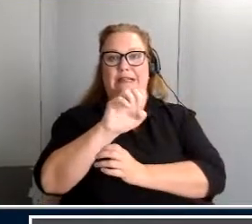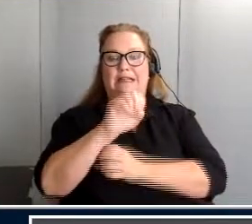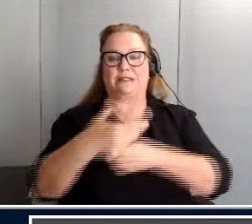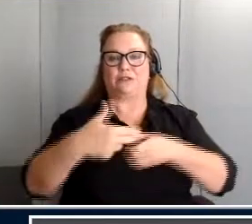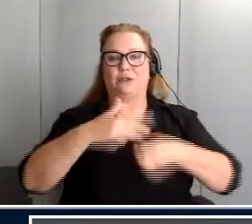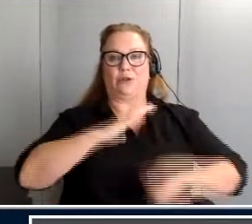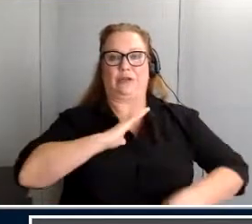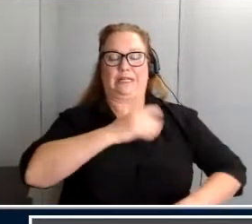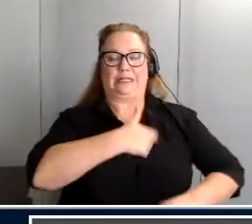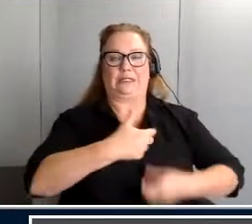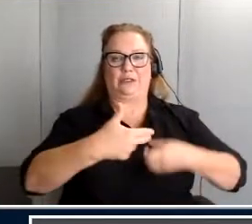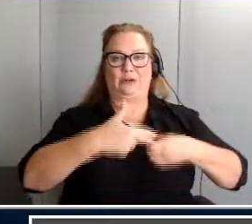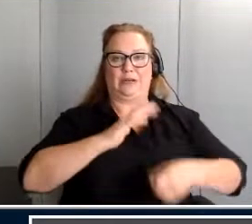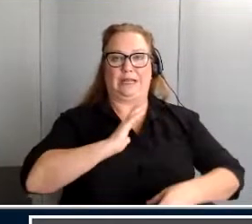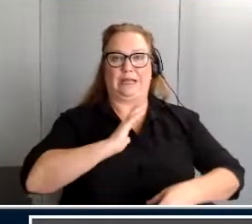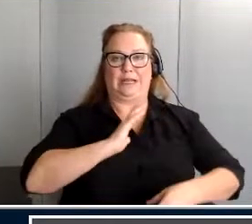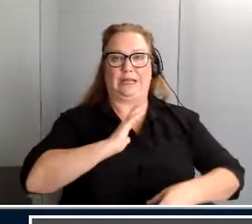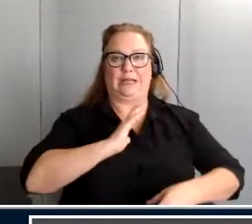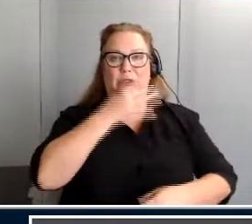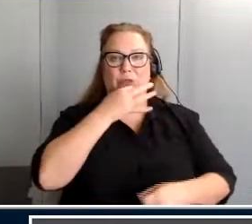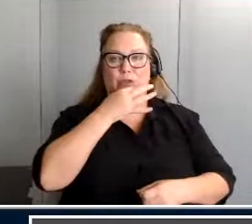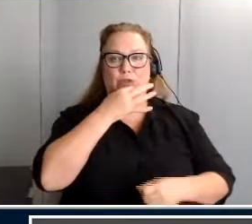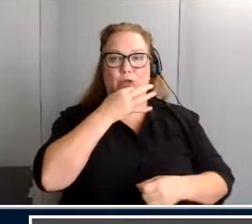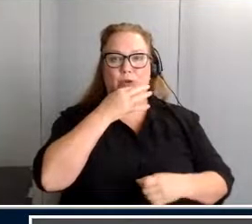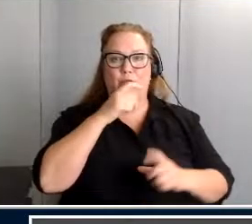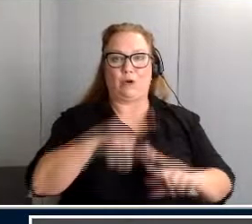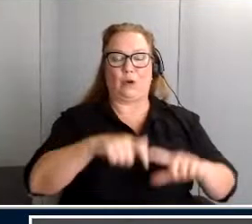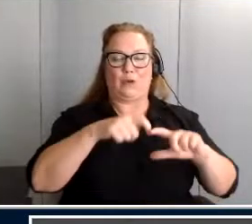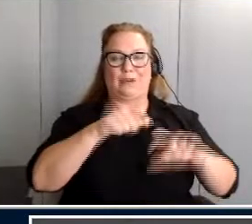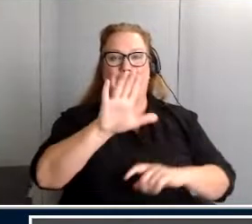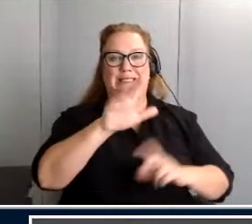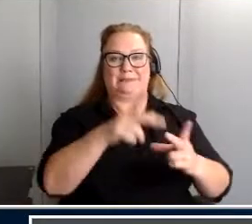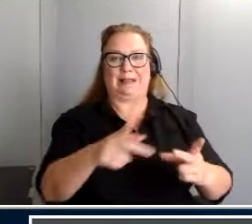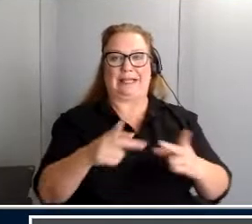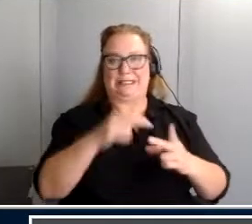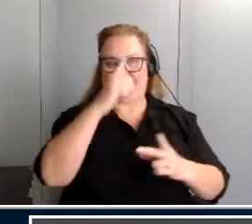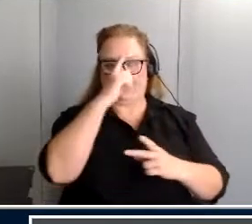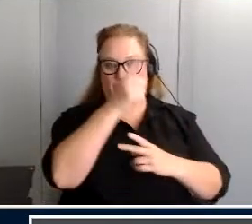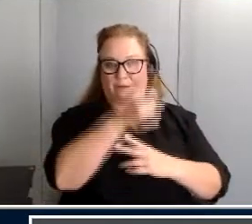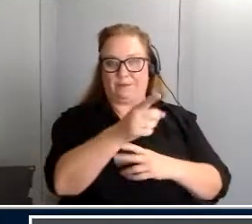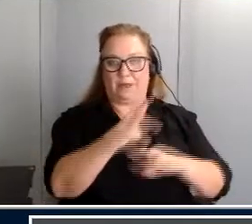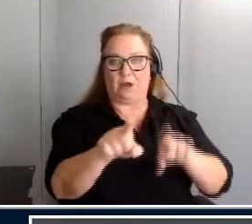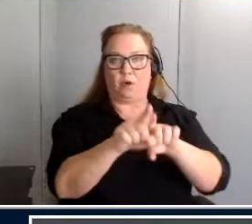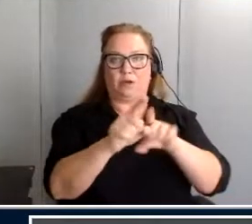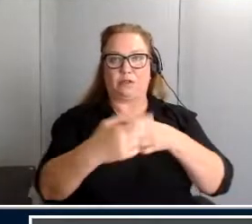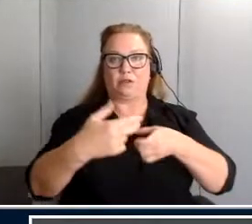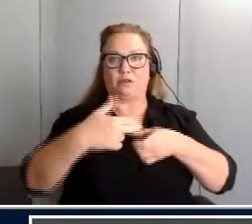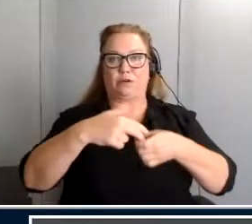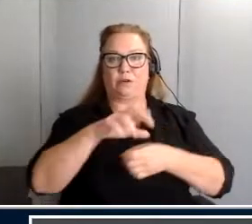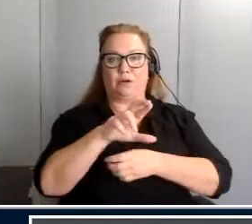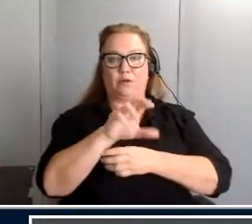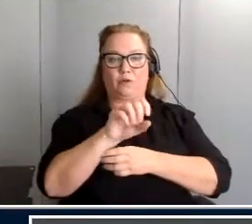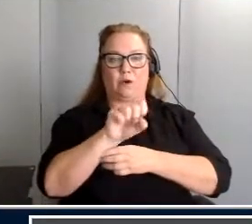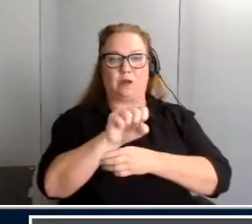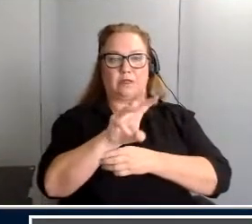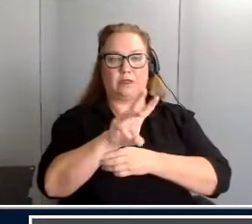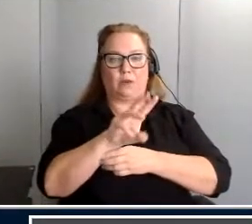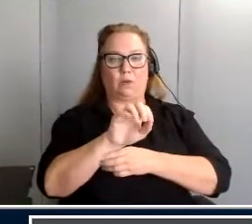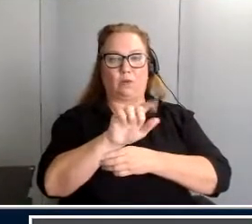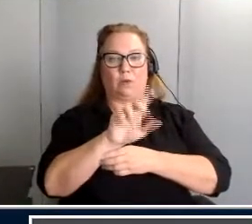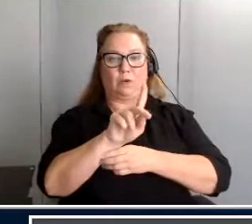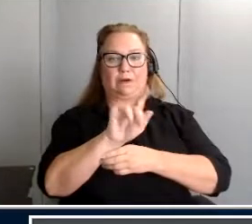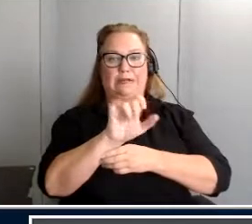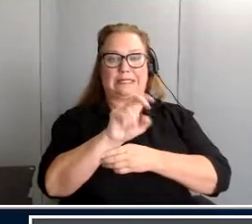coming in here quick, so we'll hold the spot for him. We've also are going to be joined by Ross Wilkinson, a patient who has